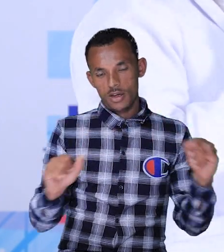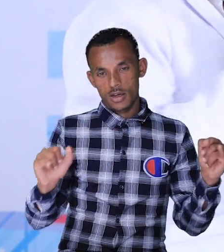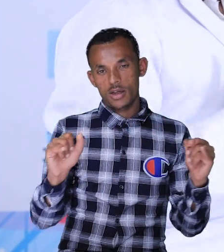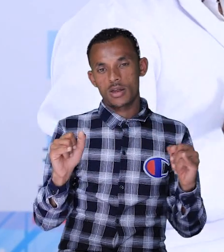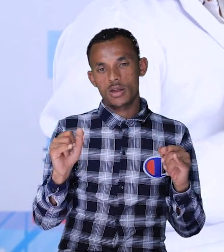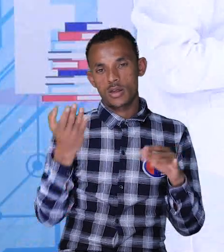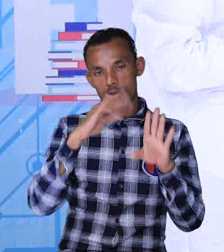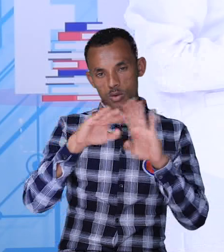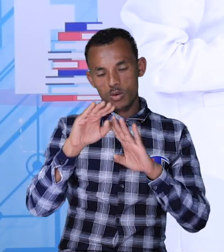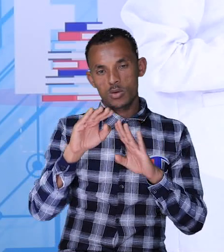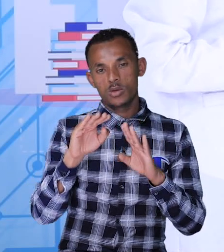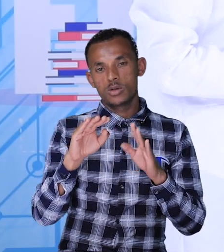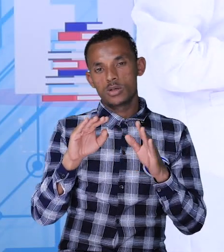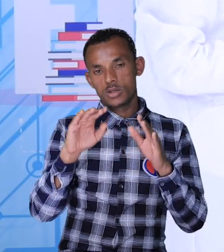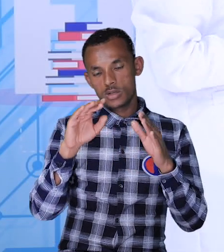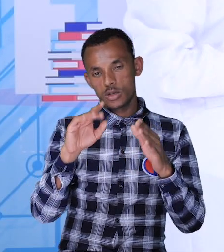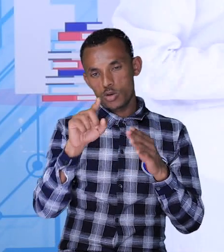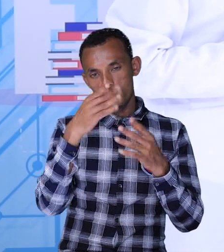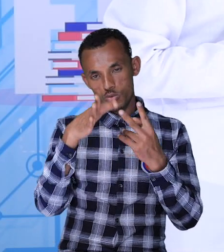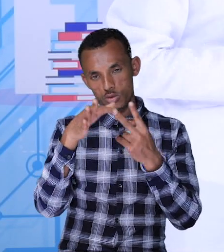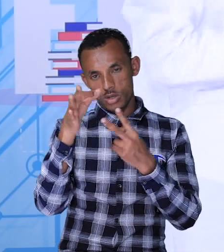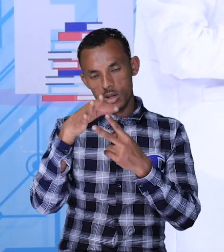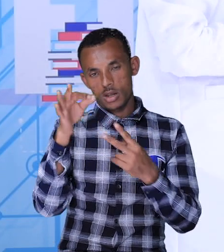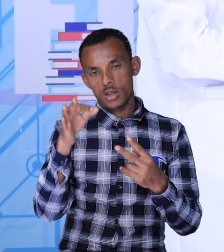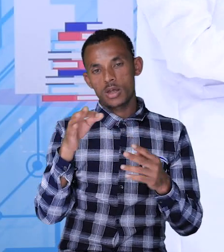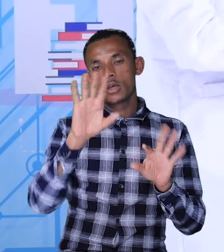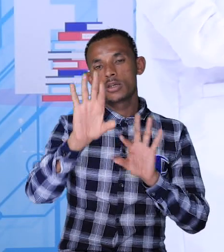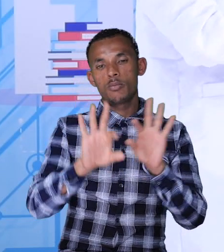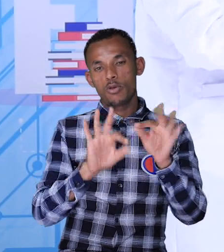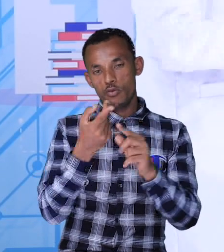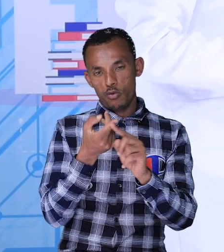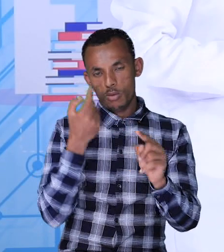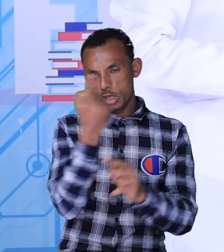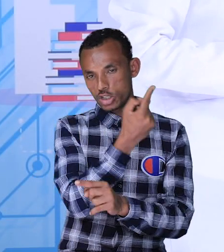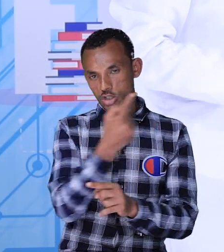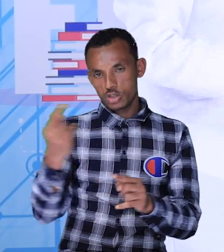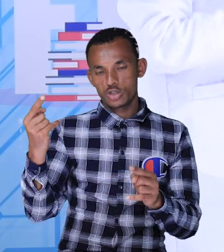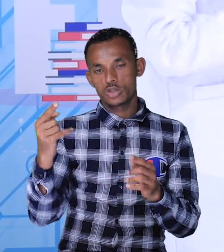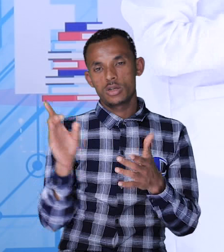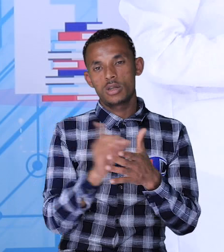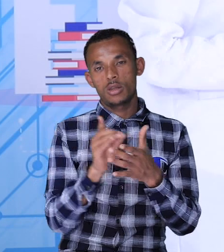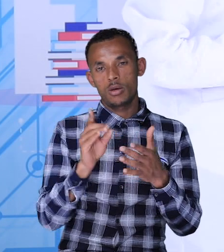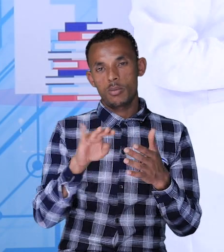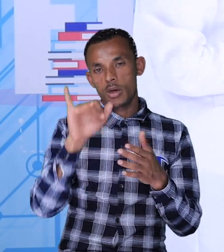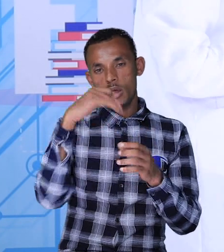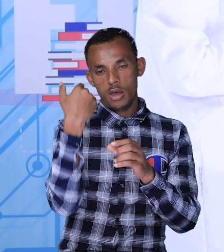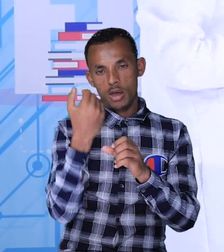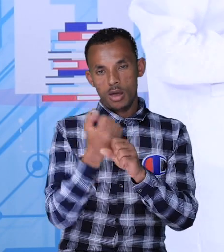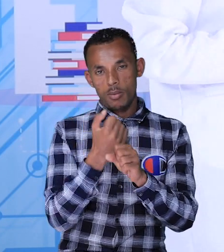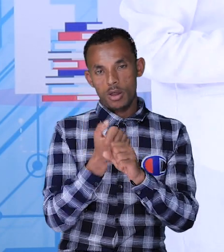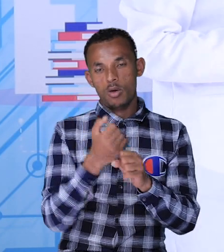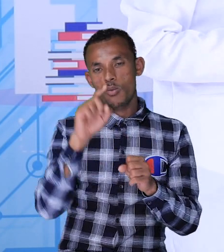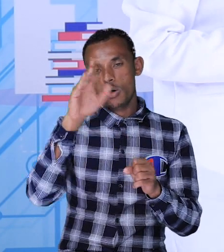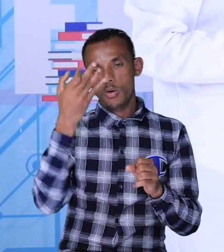into strata, you select a sample from each strata by applying one